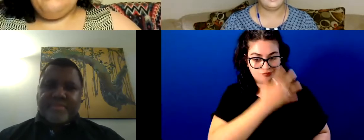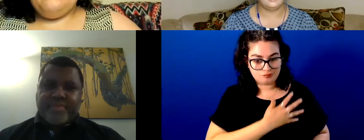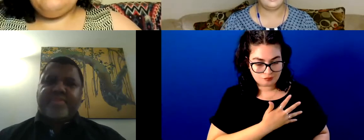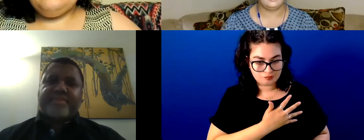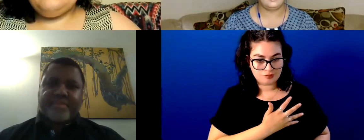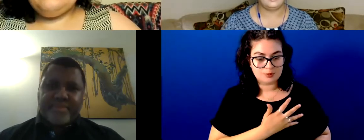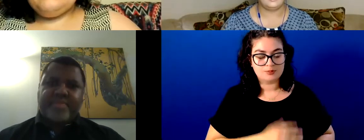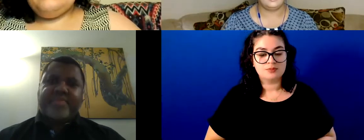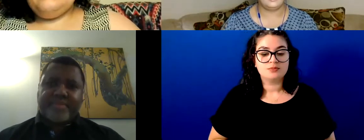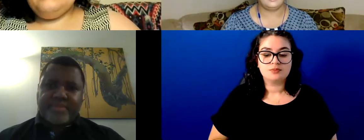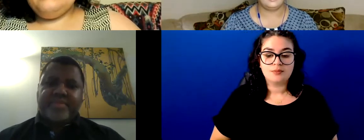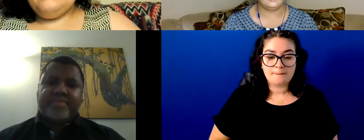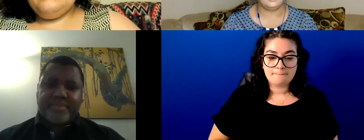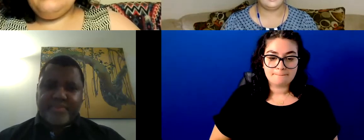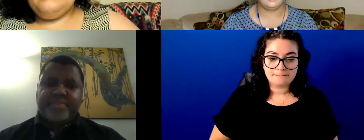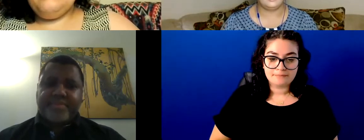And